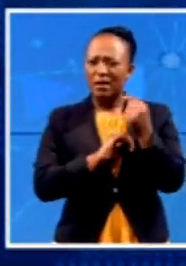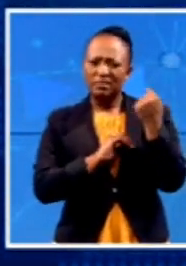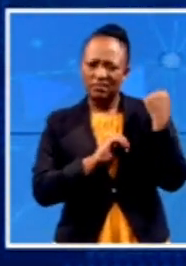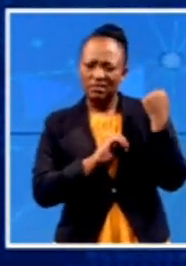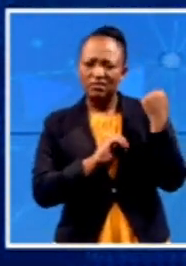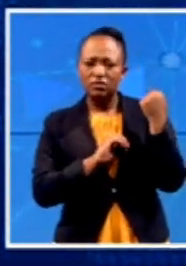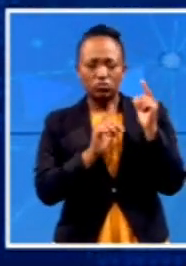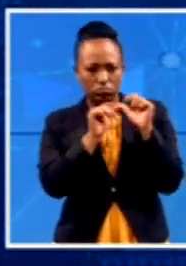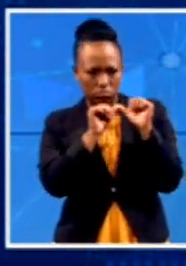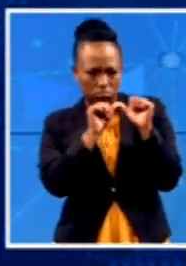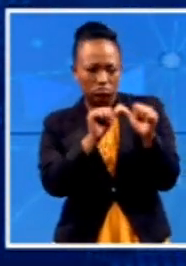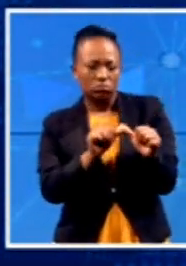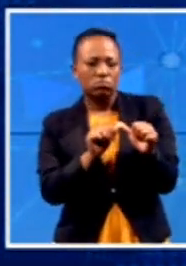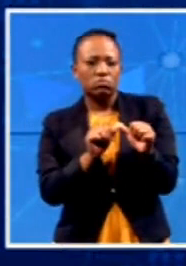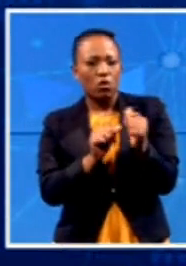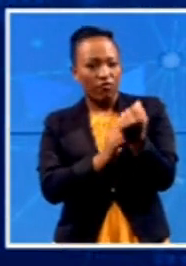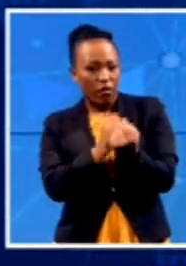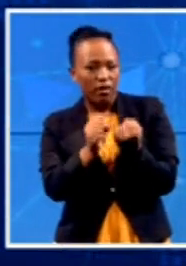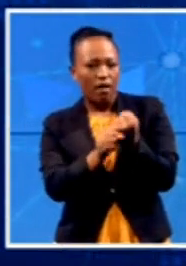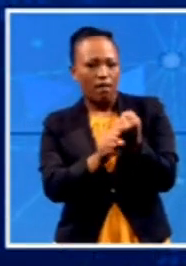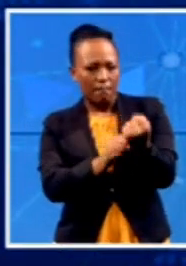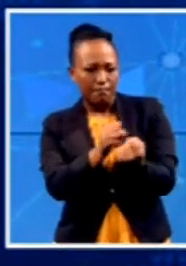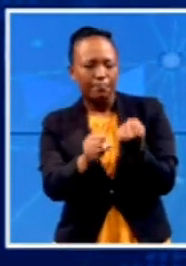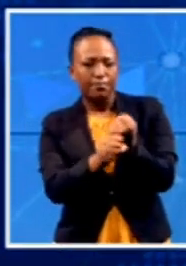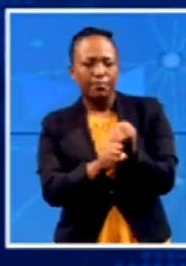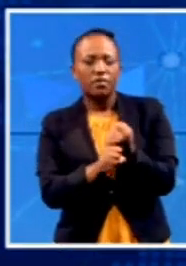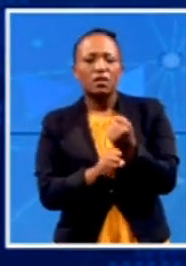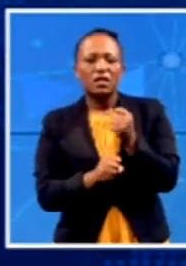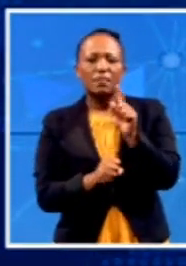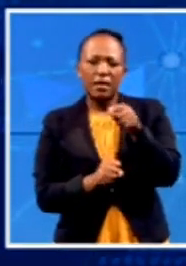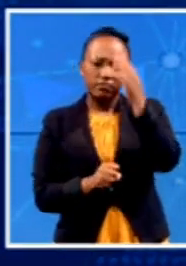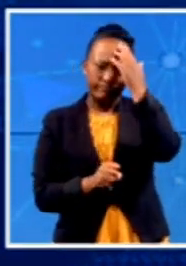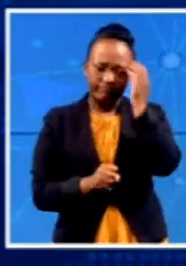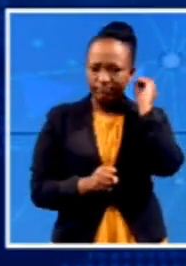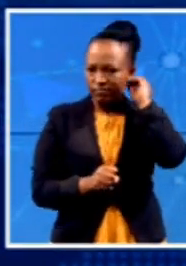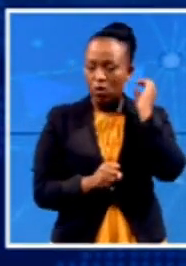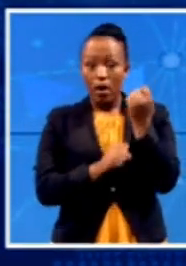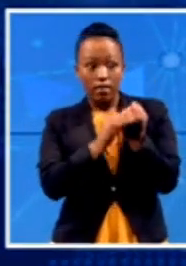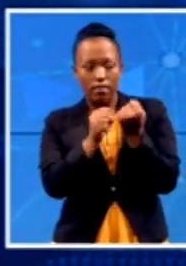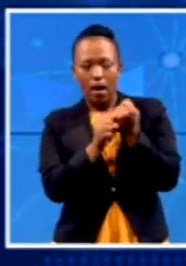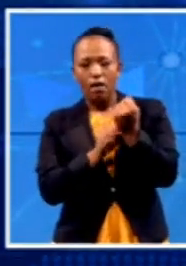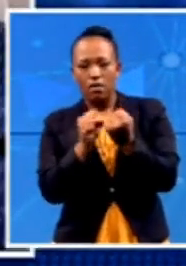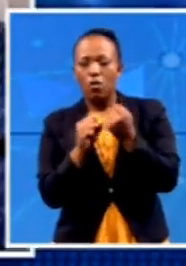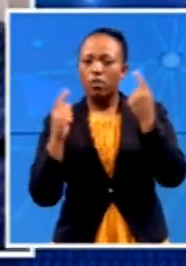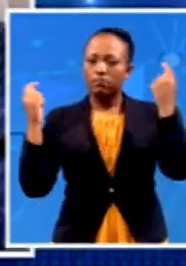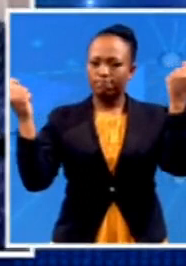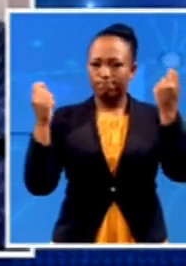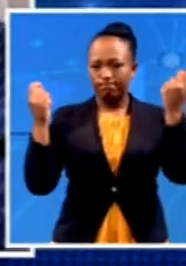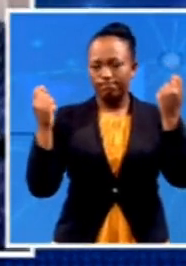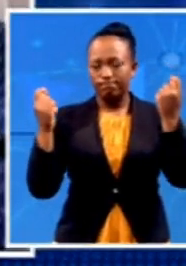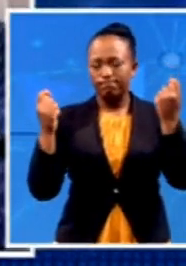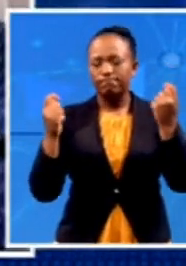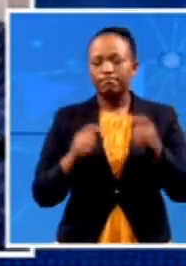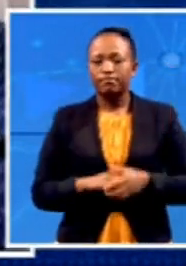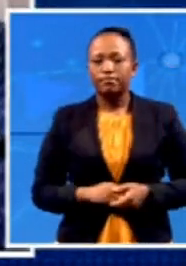annually, because we're going to commemorate this event every year from now. Okay. All right, Professor